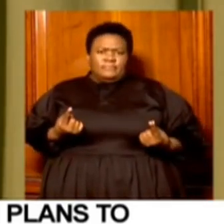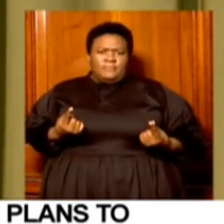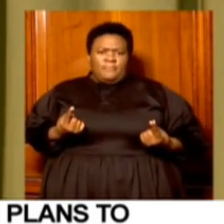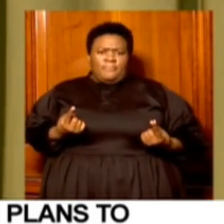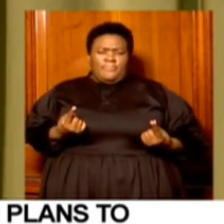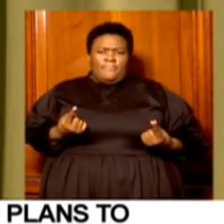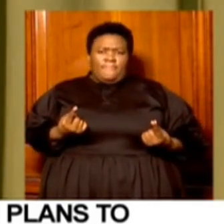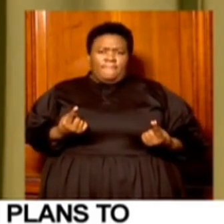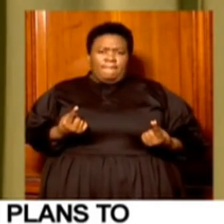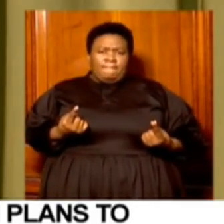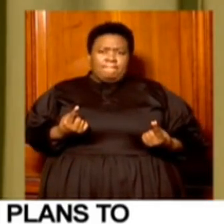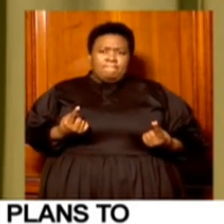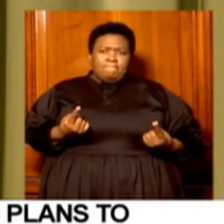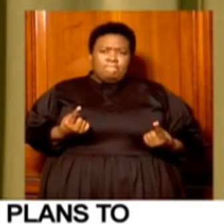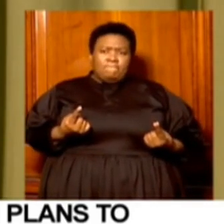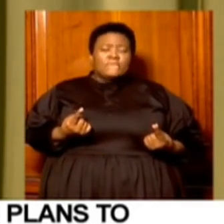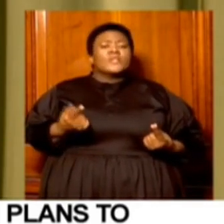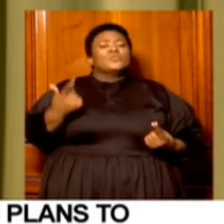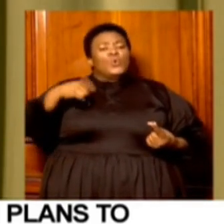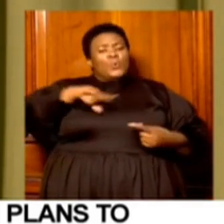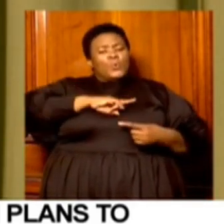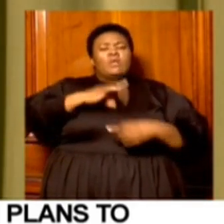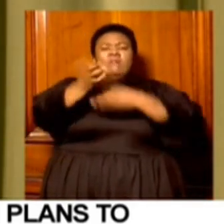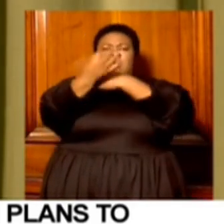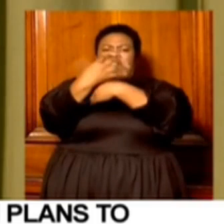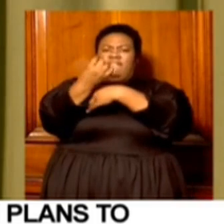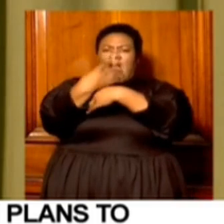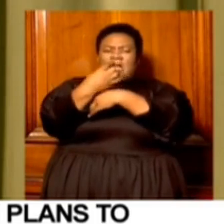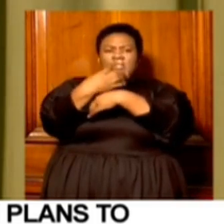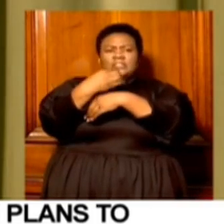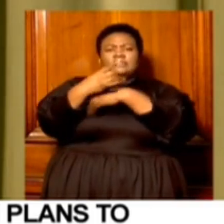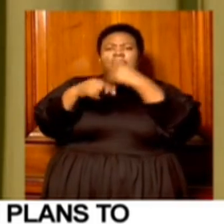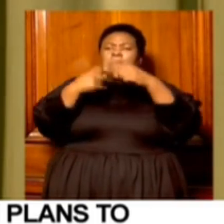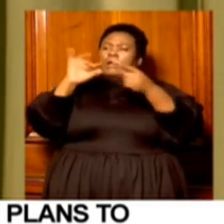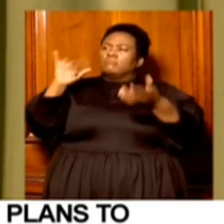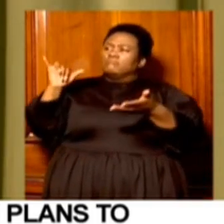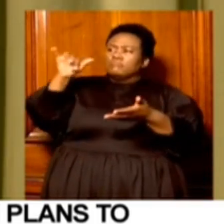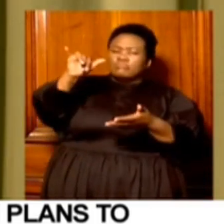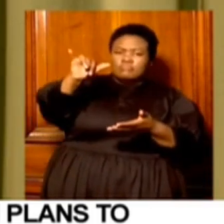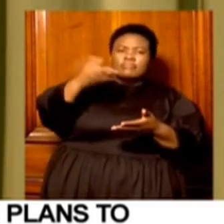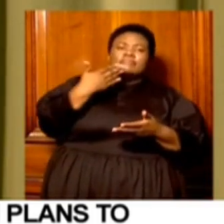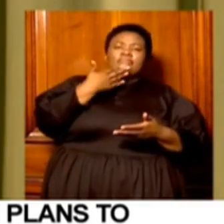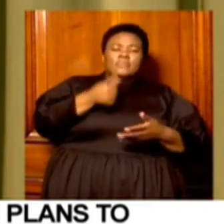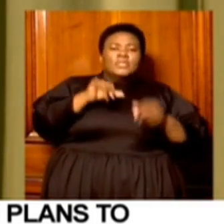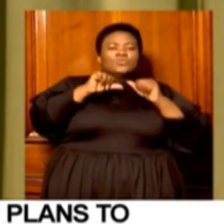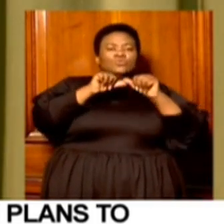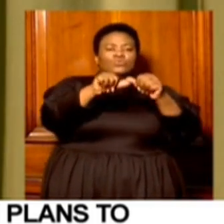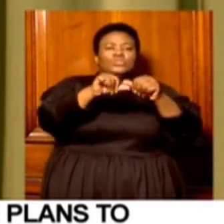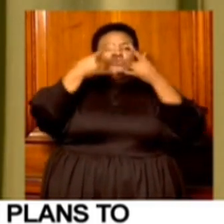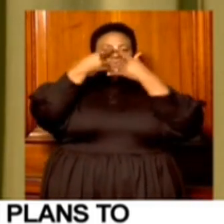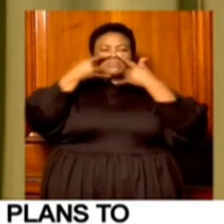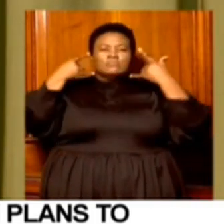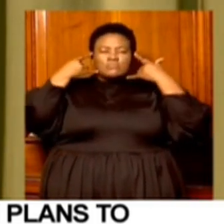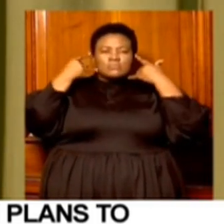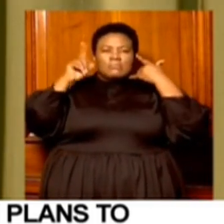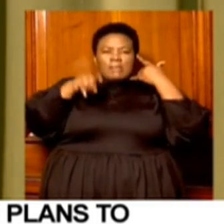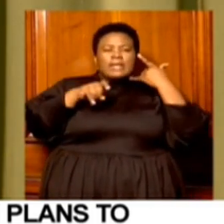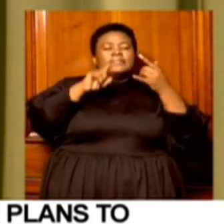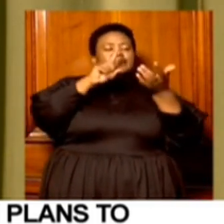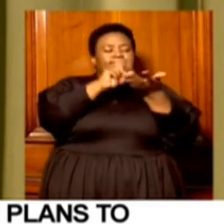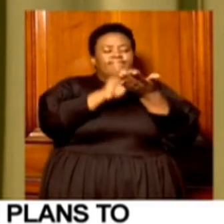mine. We've been advised about that, and then keep on the masks and then